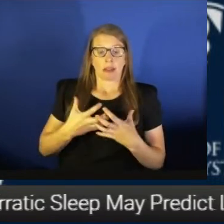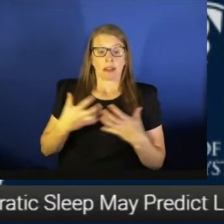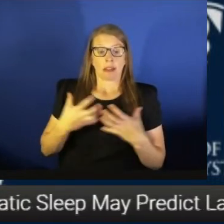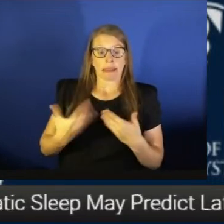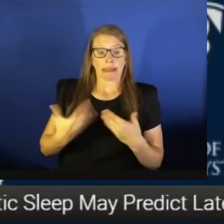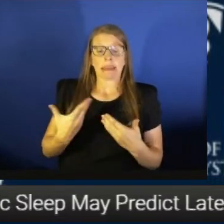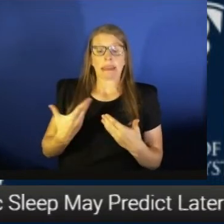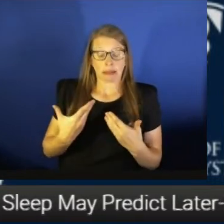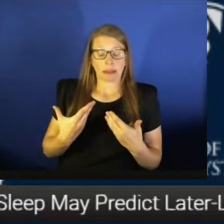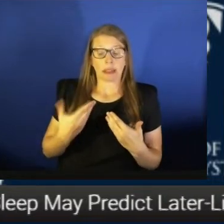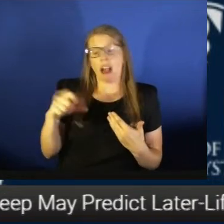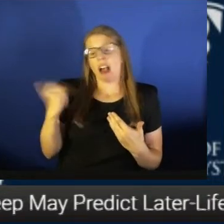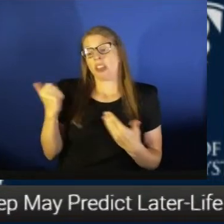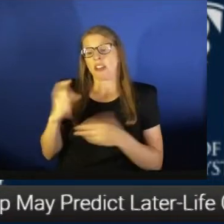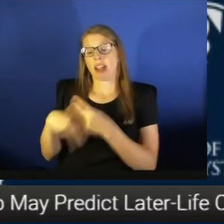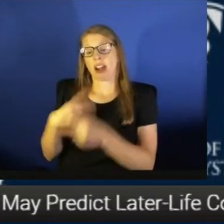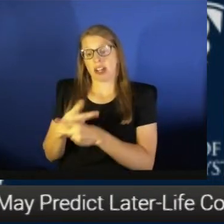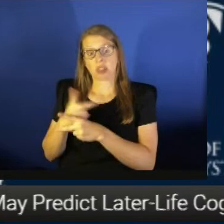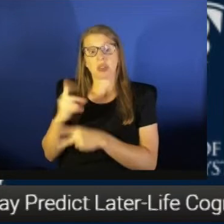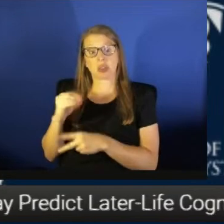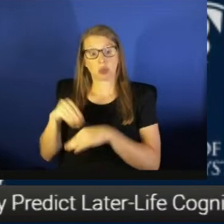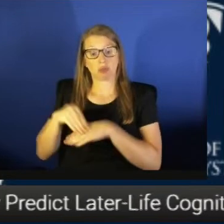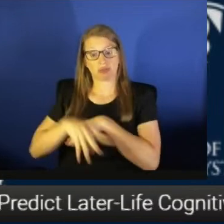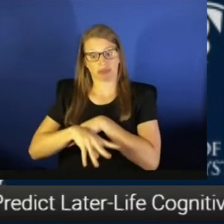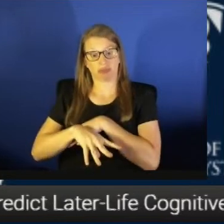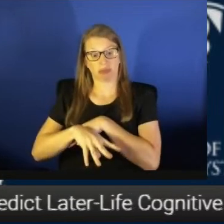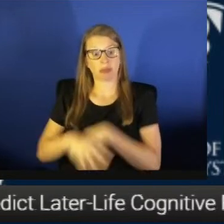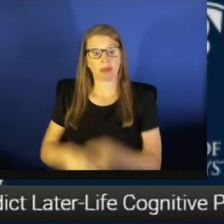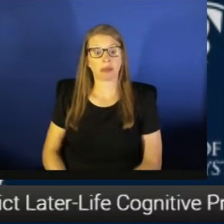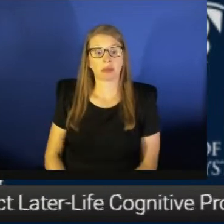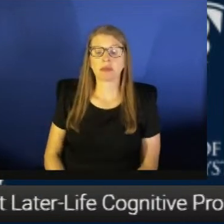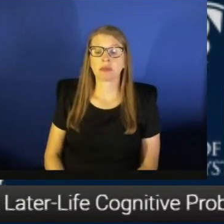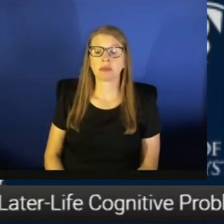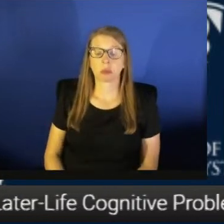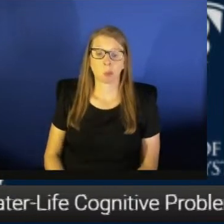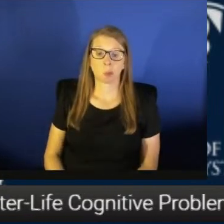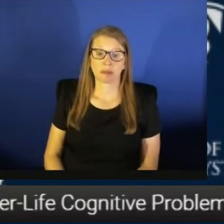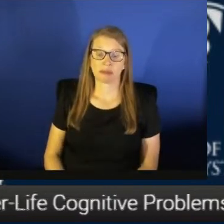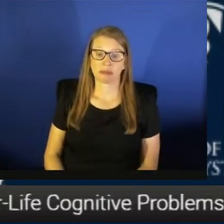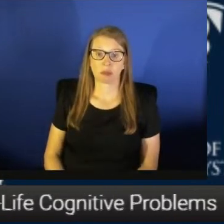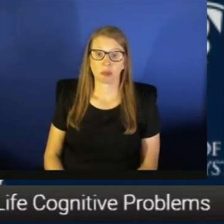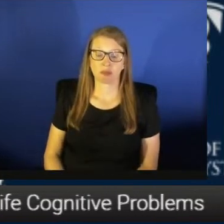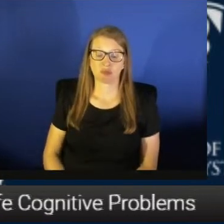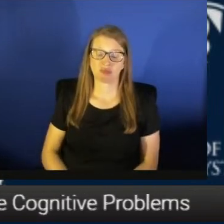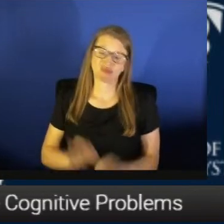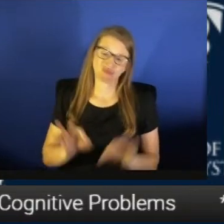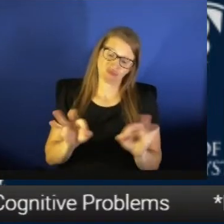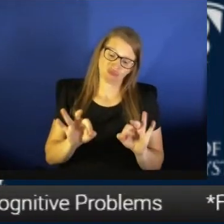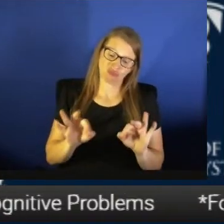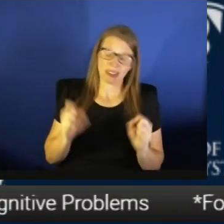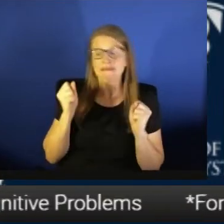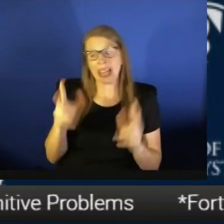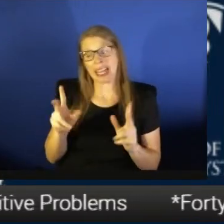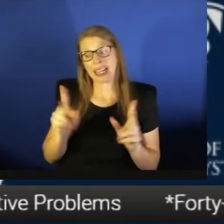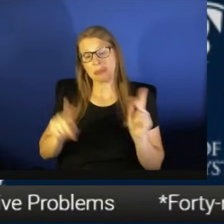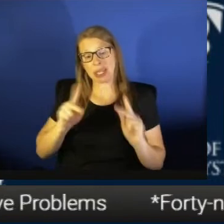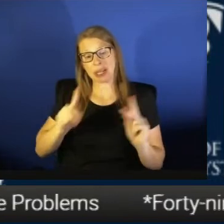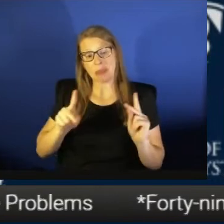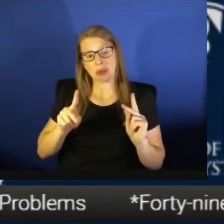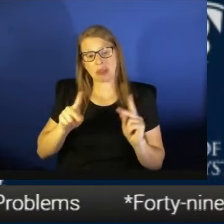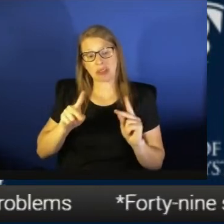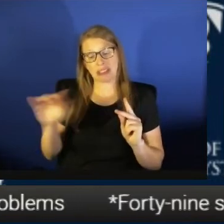other variants. And so these are somewhat minutia. Still, when you have so many people infected, as was with